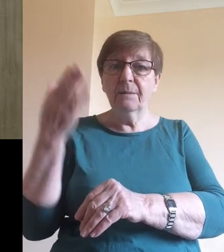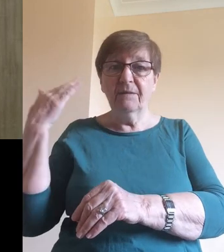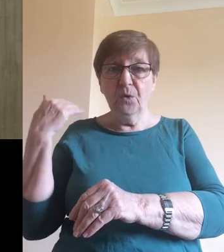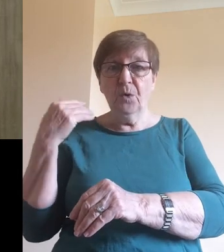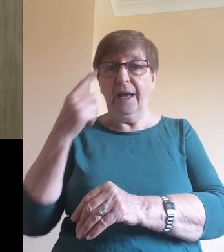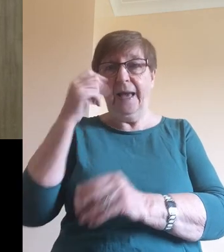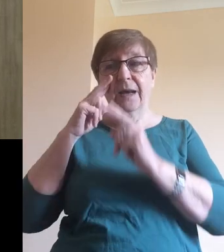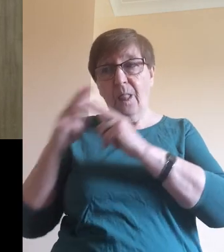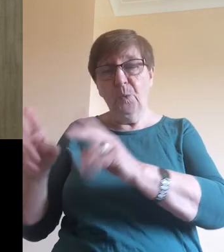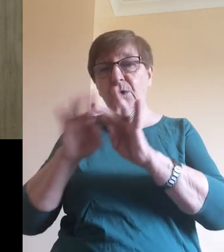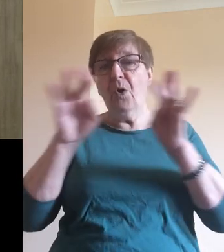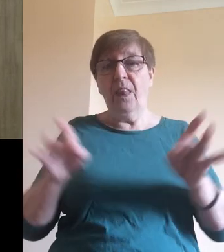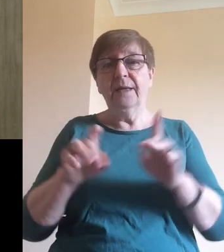online.